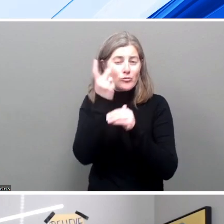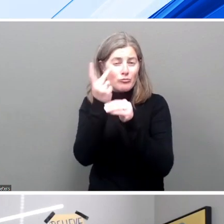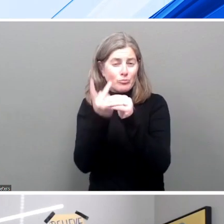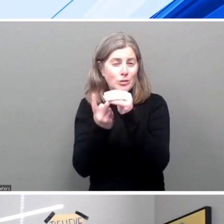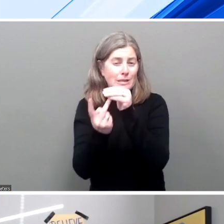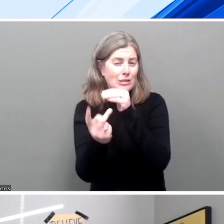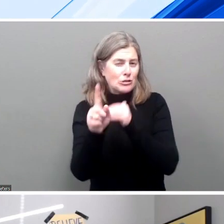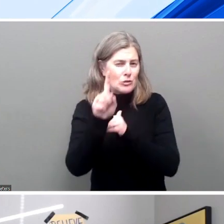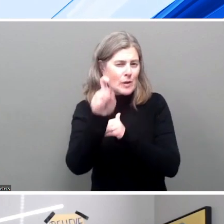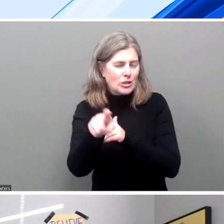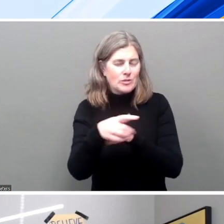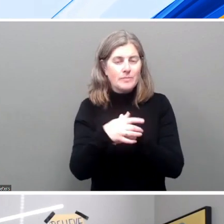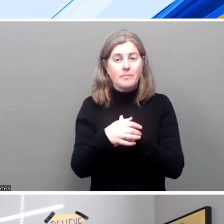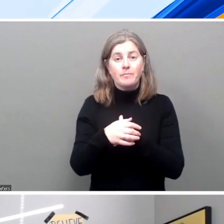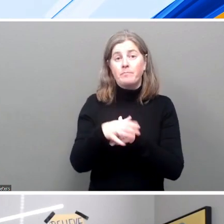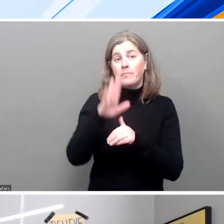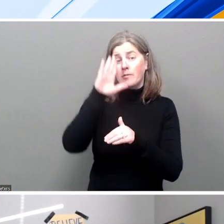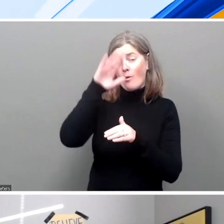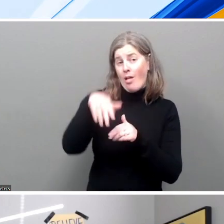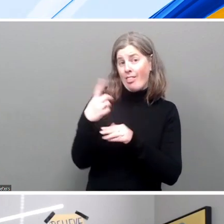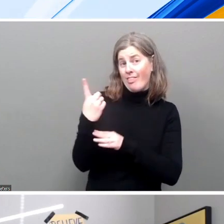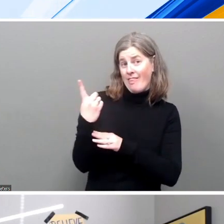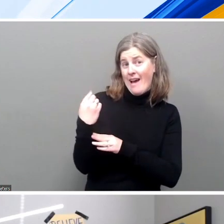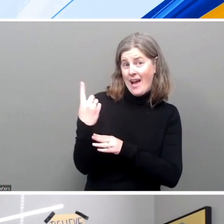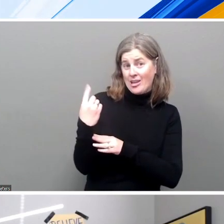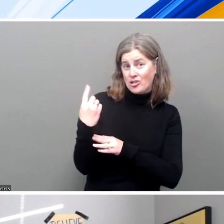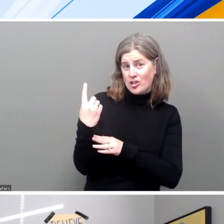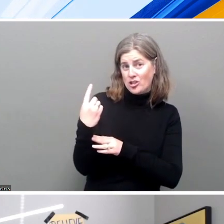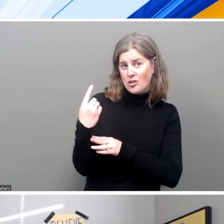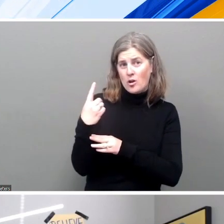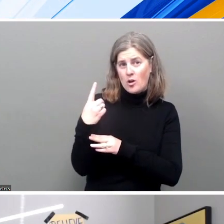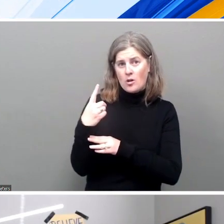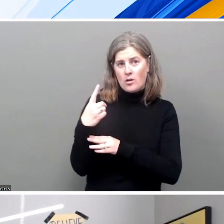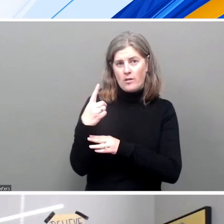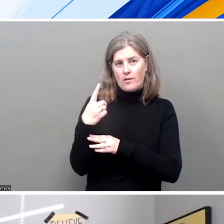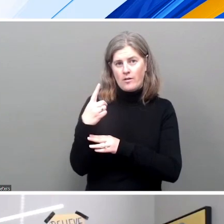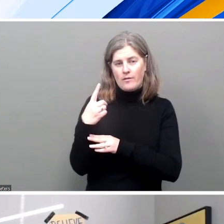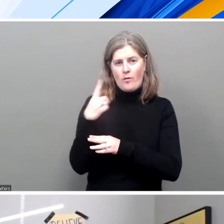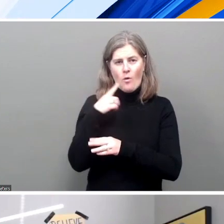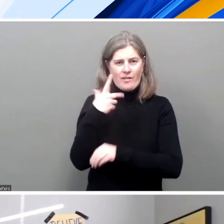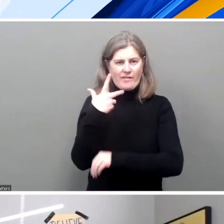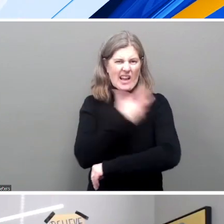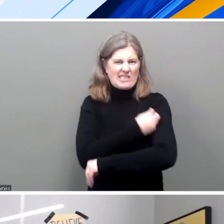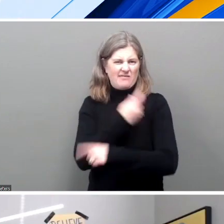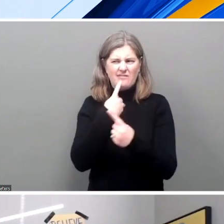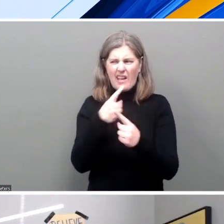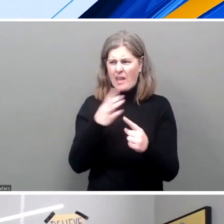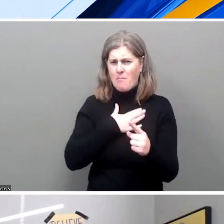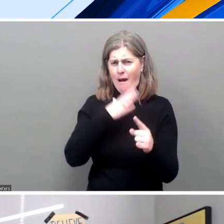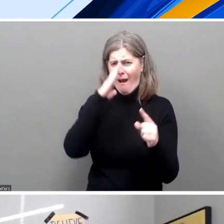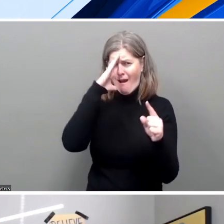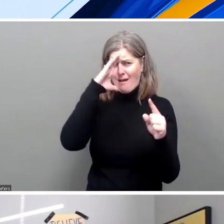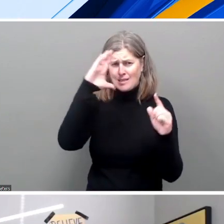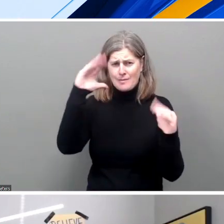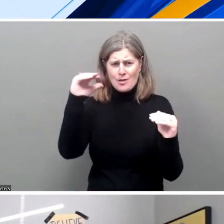guess. Last year, for the vaccine anniversary, I think I had an expectation that there would be fewer deaths